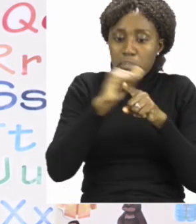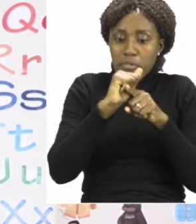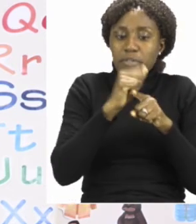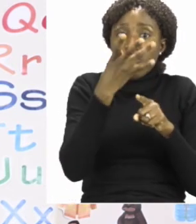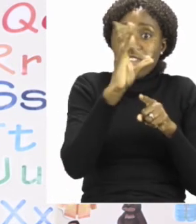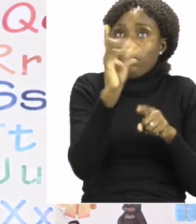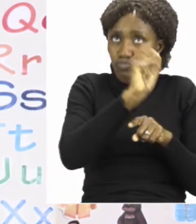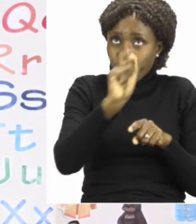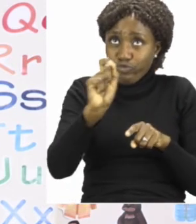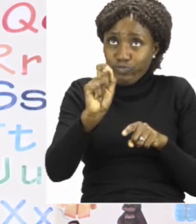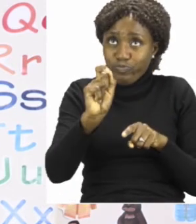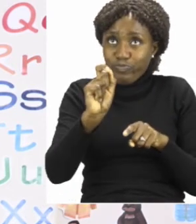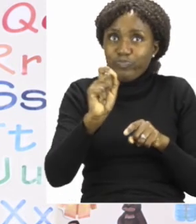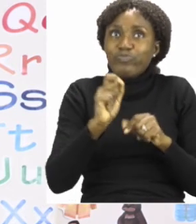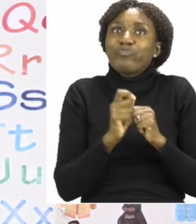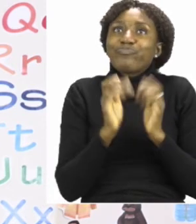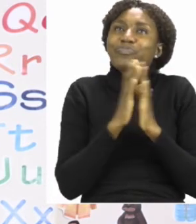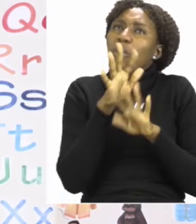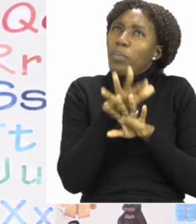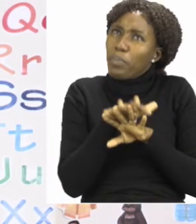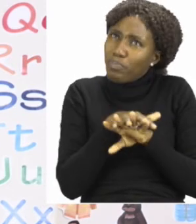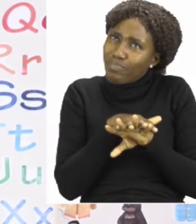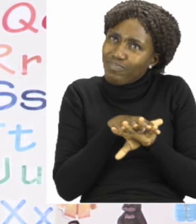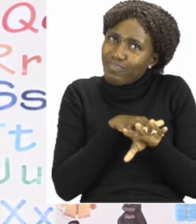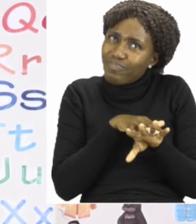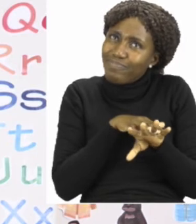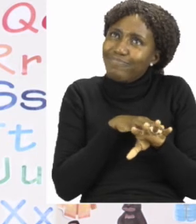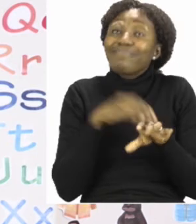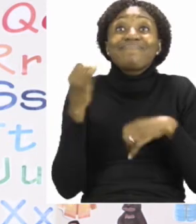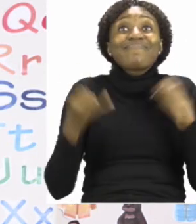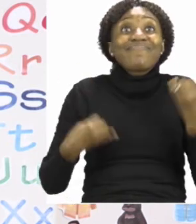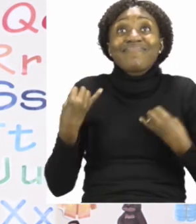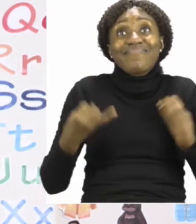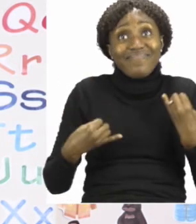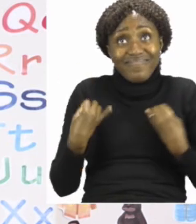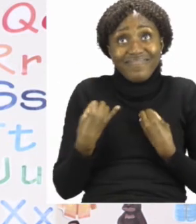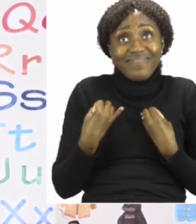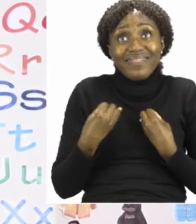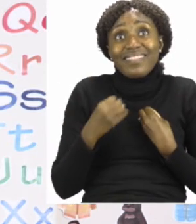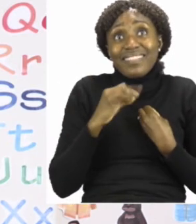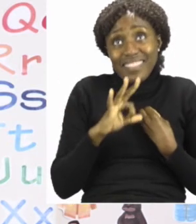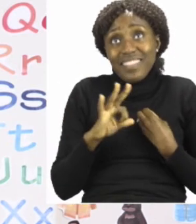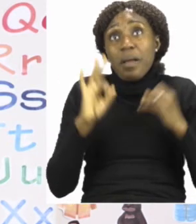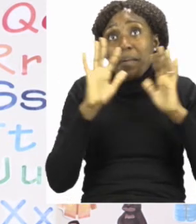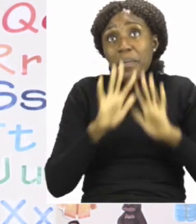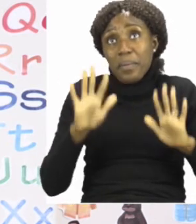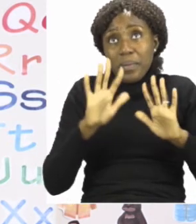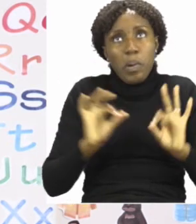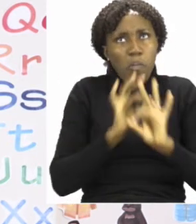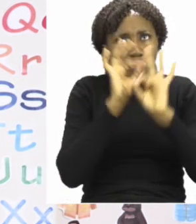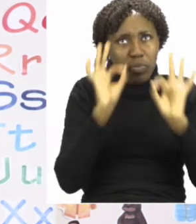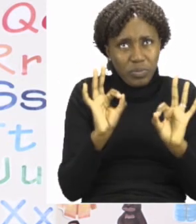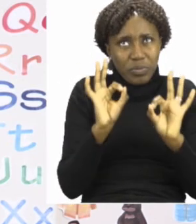number 7. Take your time with all of it and have fun. And you can even sing whilst you're doing your work.